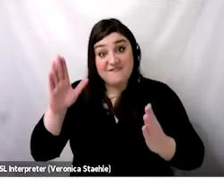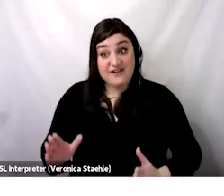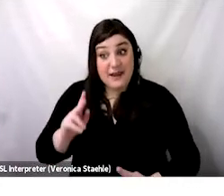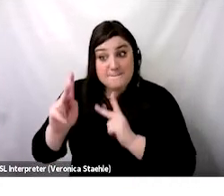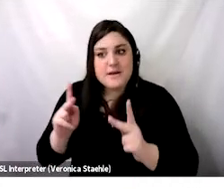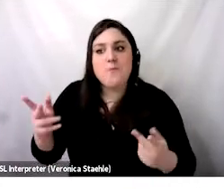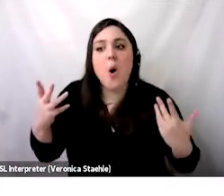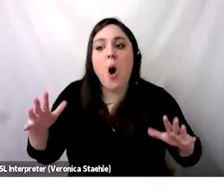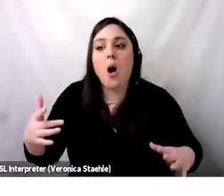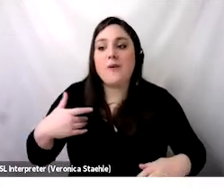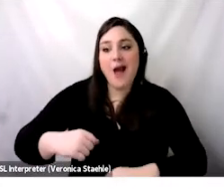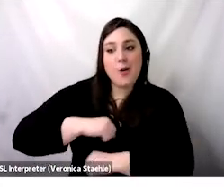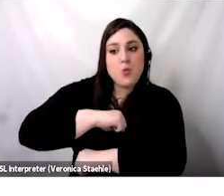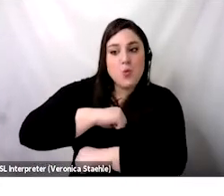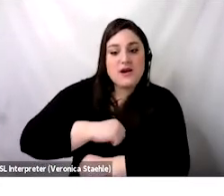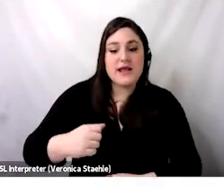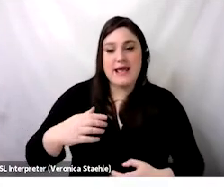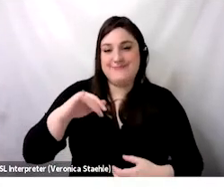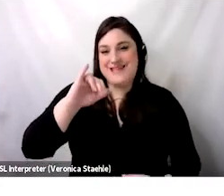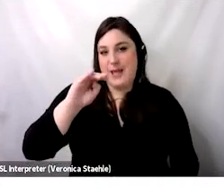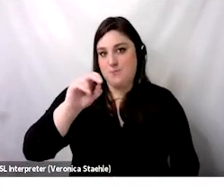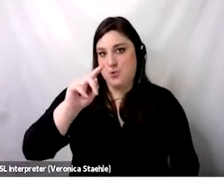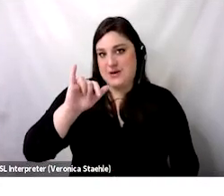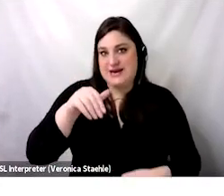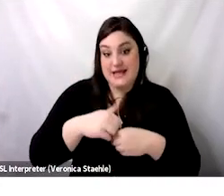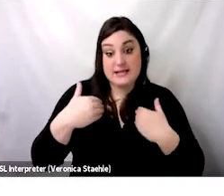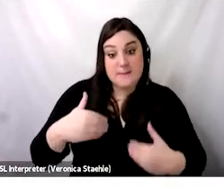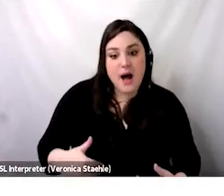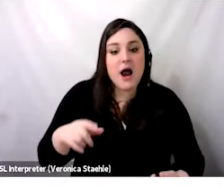malaria, of which indigenous people and Europeans did not have.